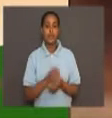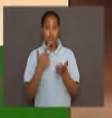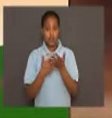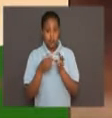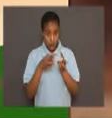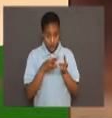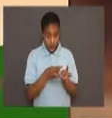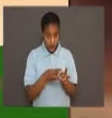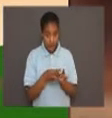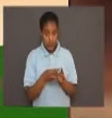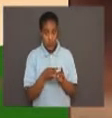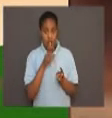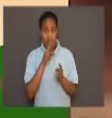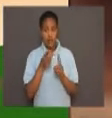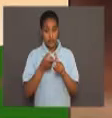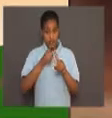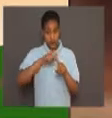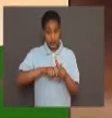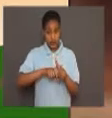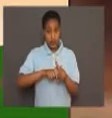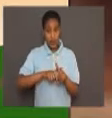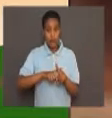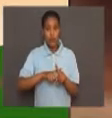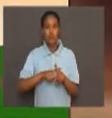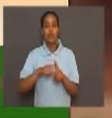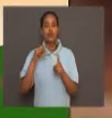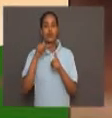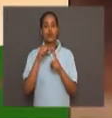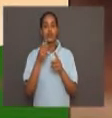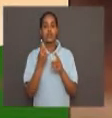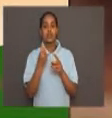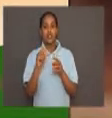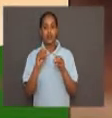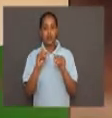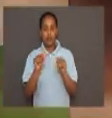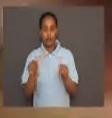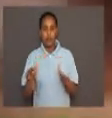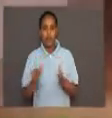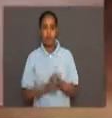These wastes are returned back into the soil.